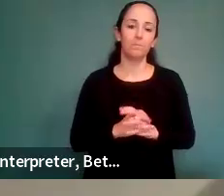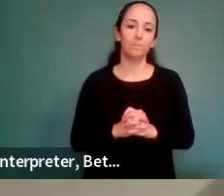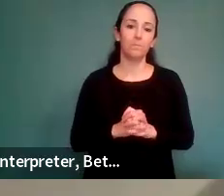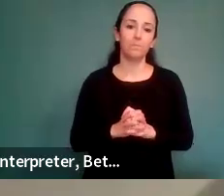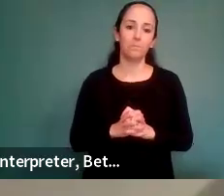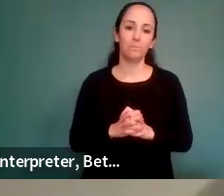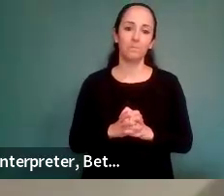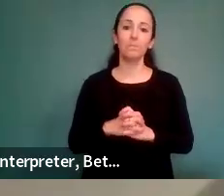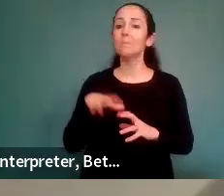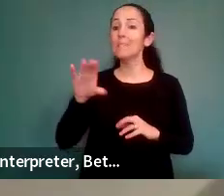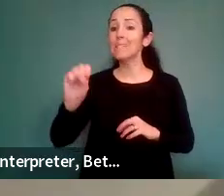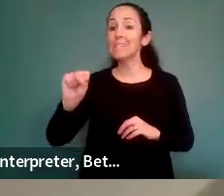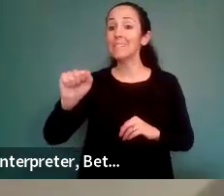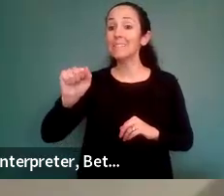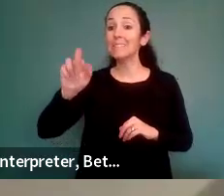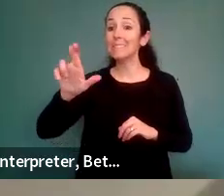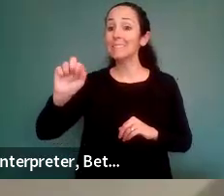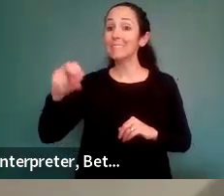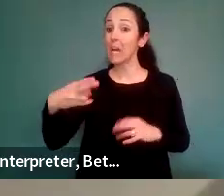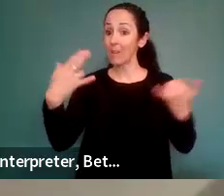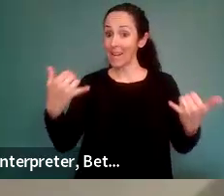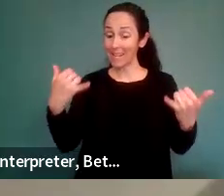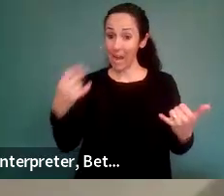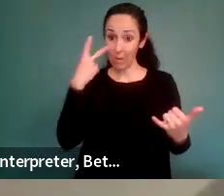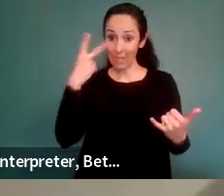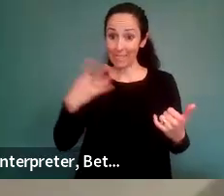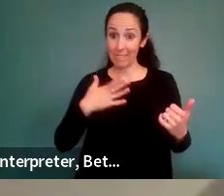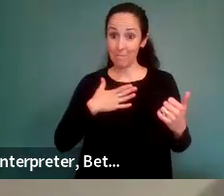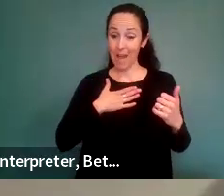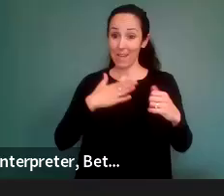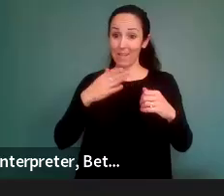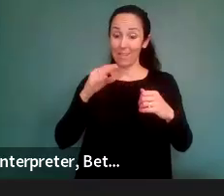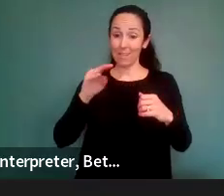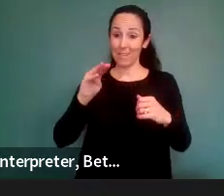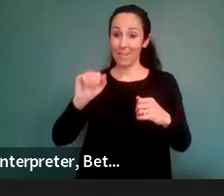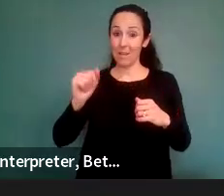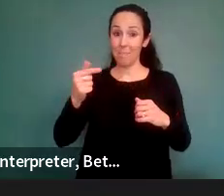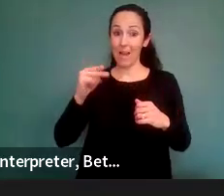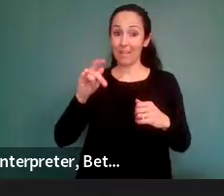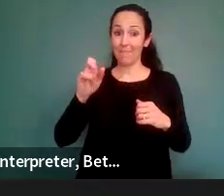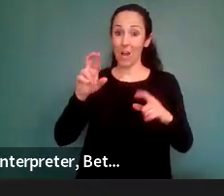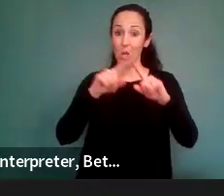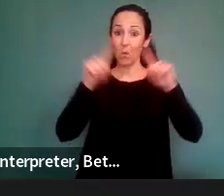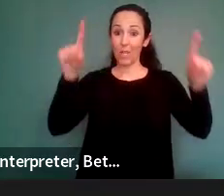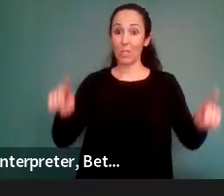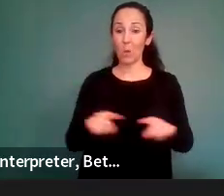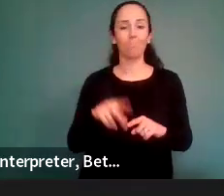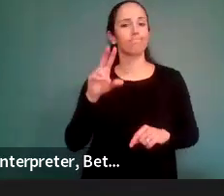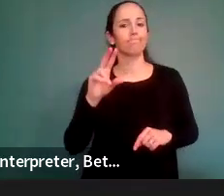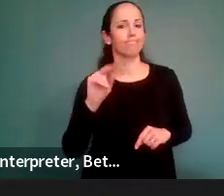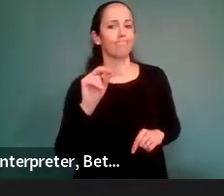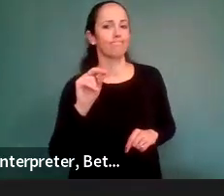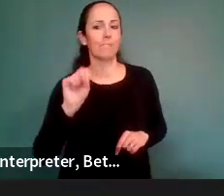And Sarah, what are you viewing now? Do you see my magnifying window? No, we don't see your screen anymore.